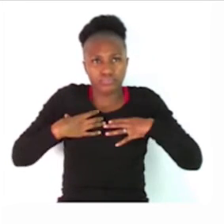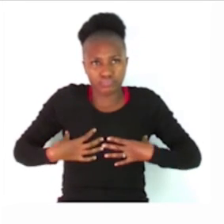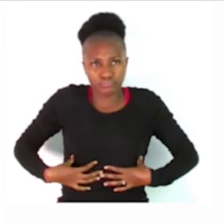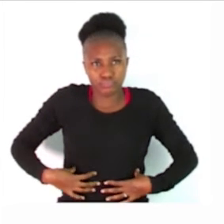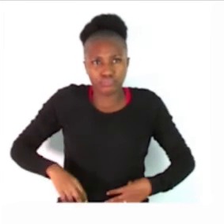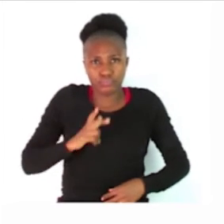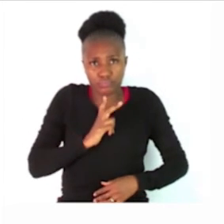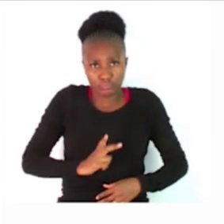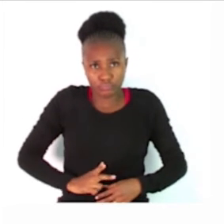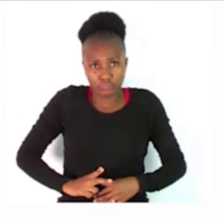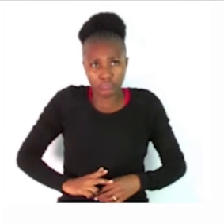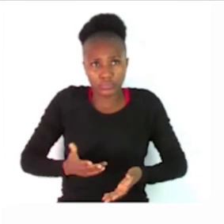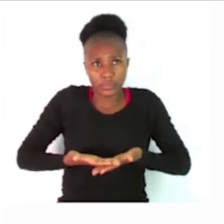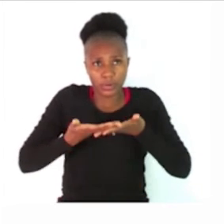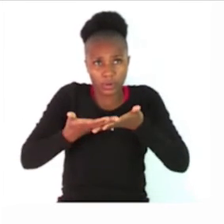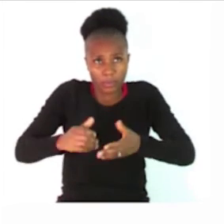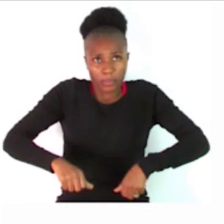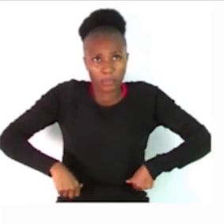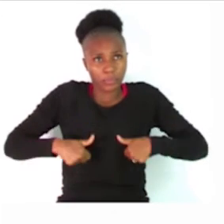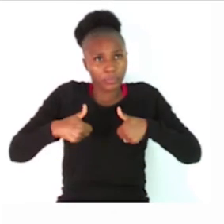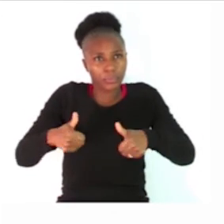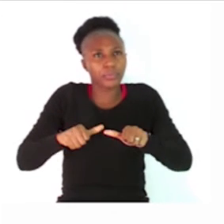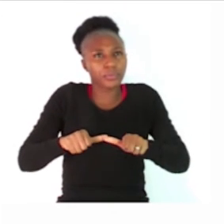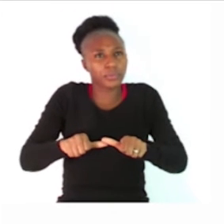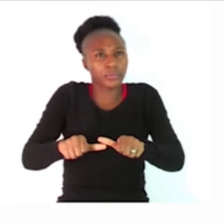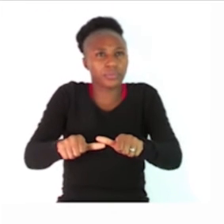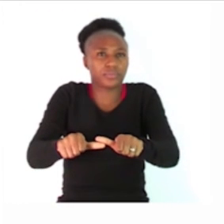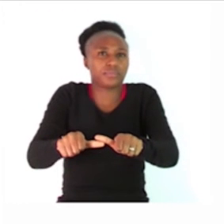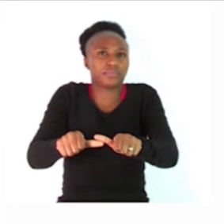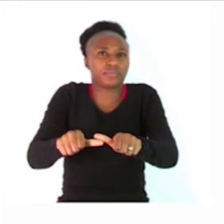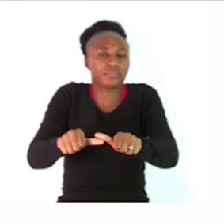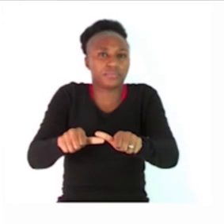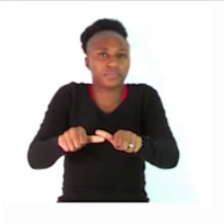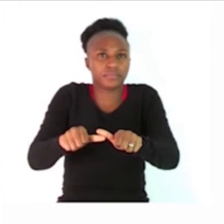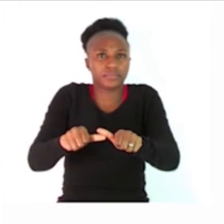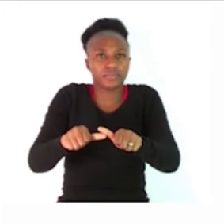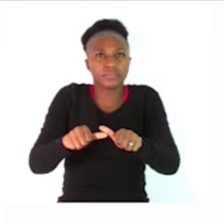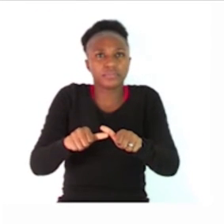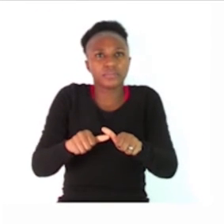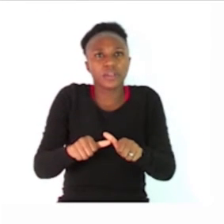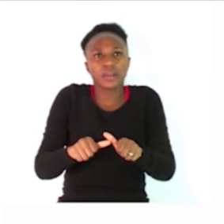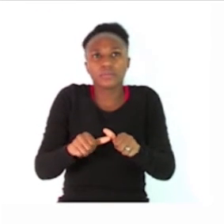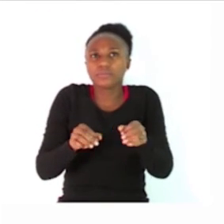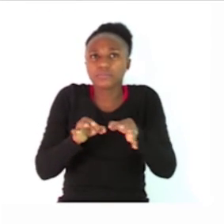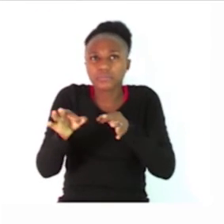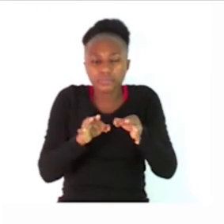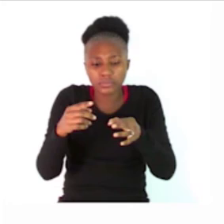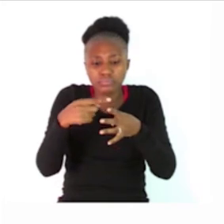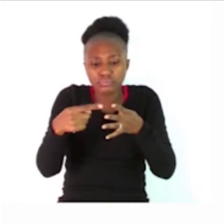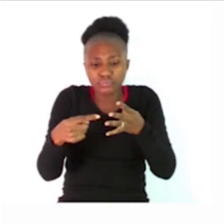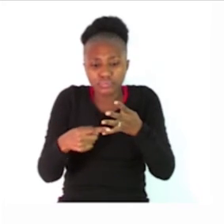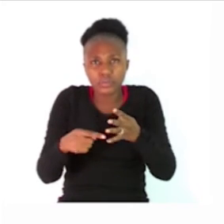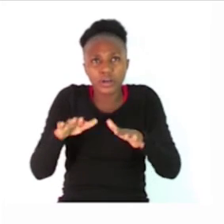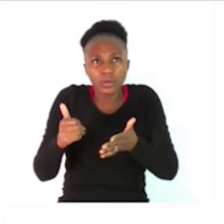and recognize how this can be a social asset. State practices for personal hygiene. That's